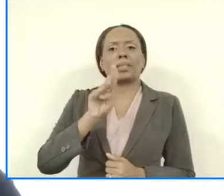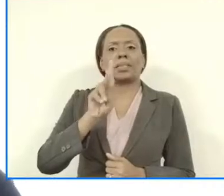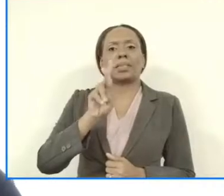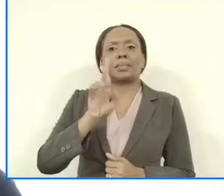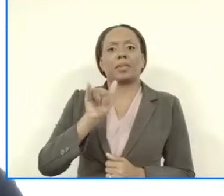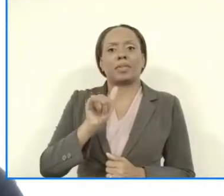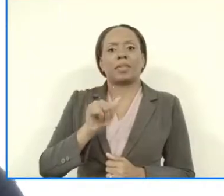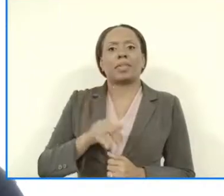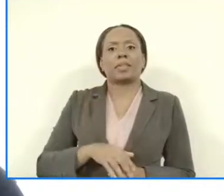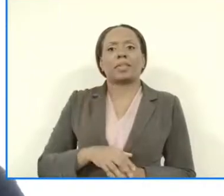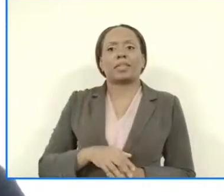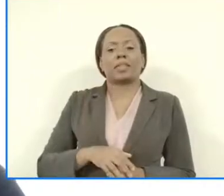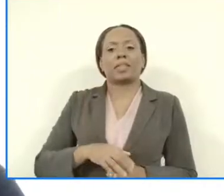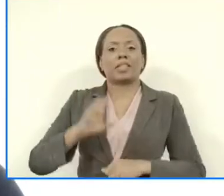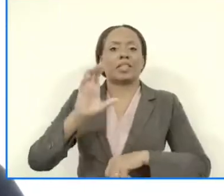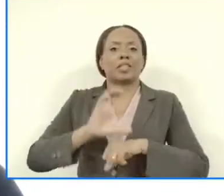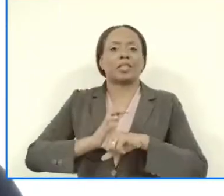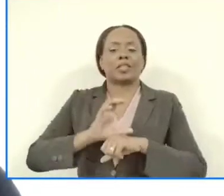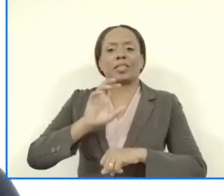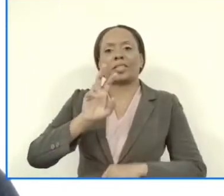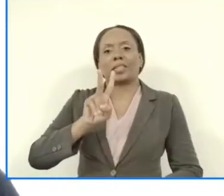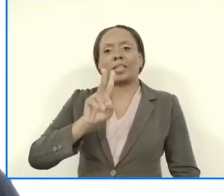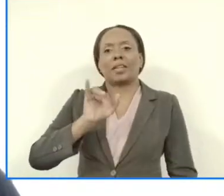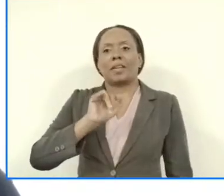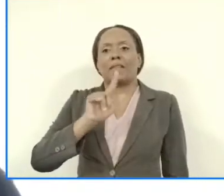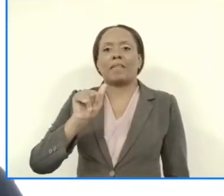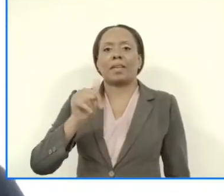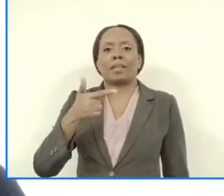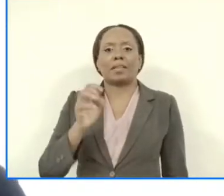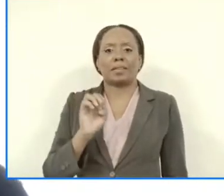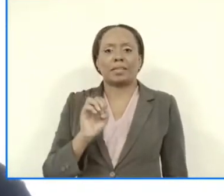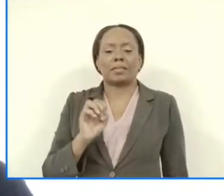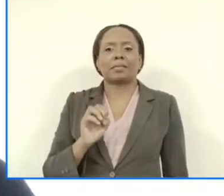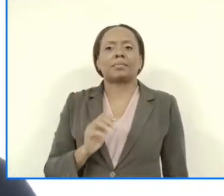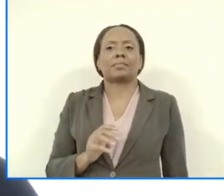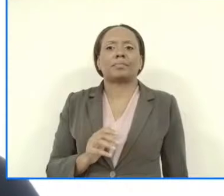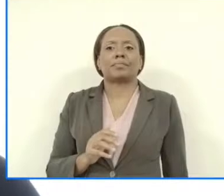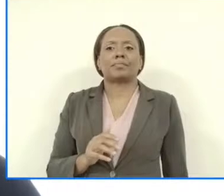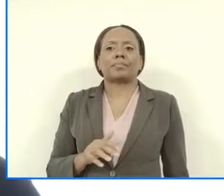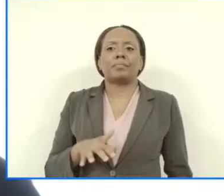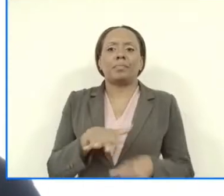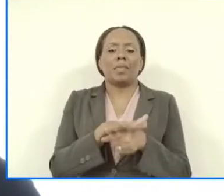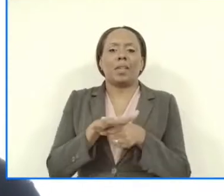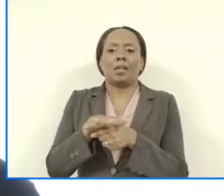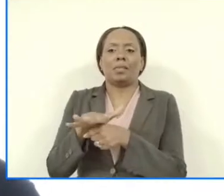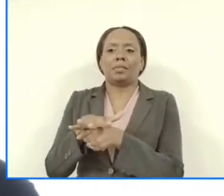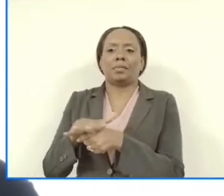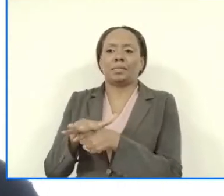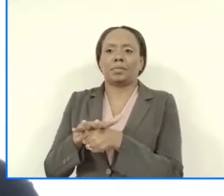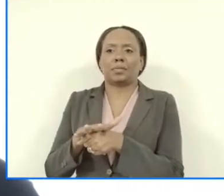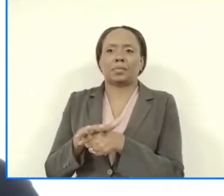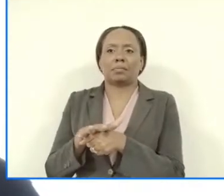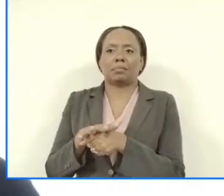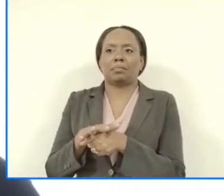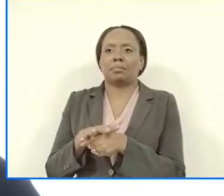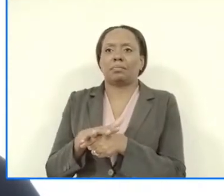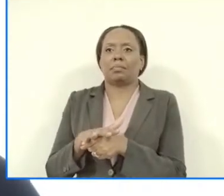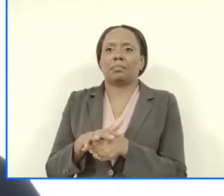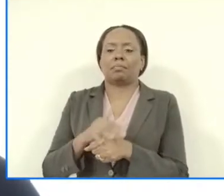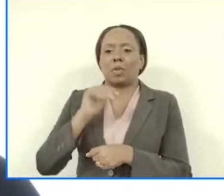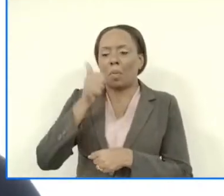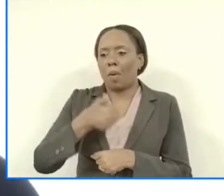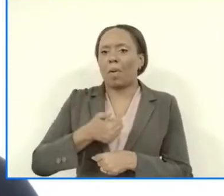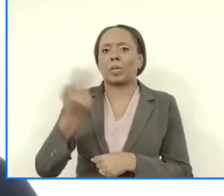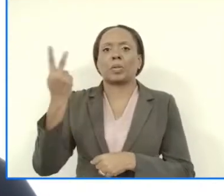Philip feeder, Padmore Village, Church Village, Moncrief. So these are areas that you'll be seeing over the next couple of days that